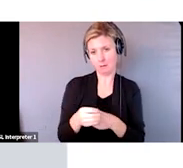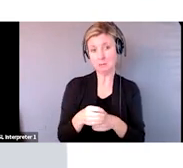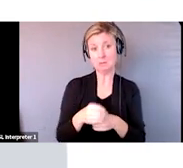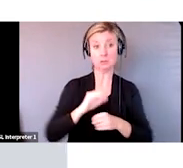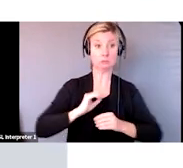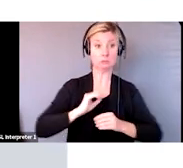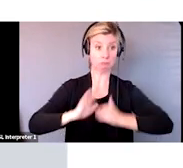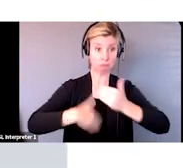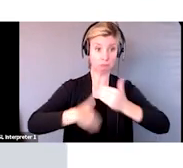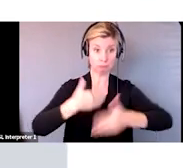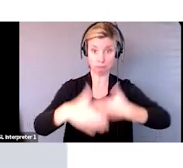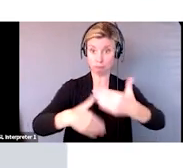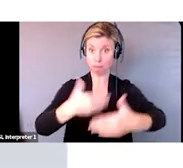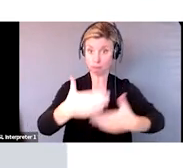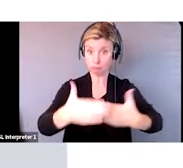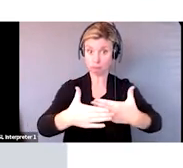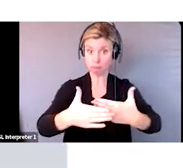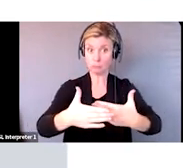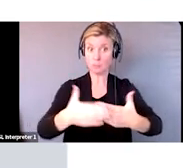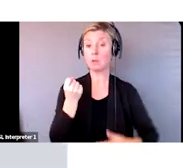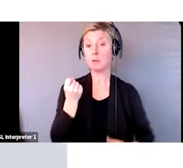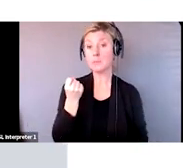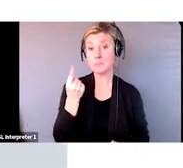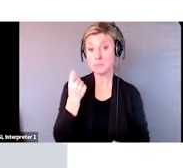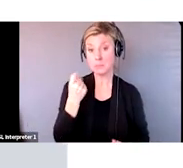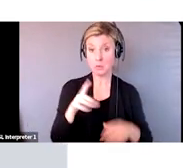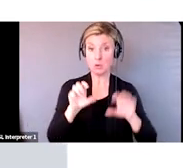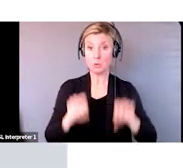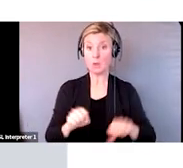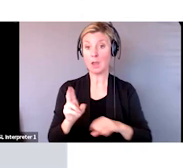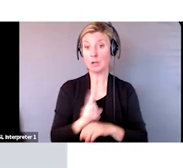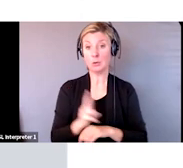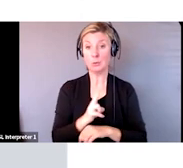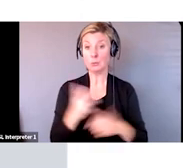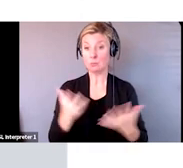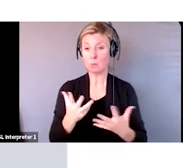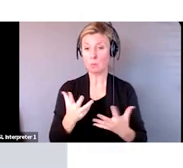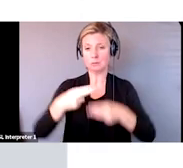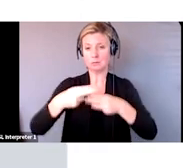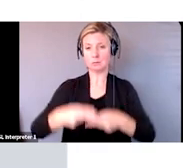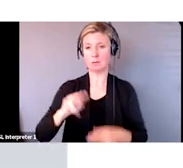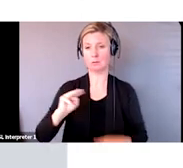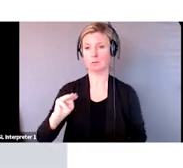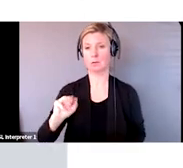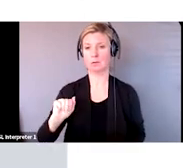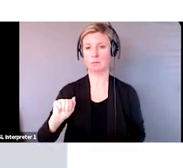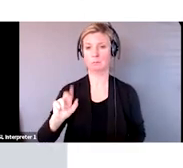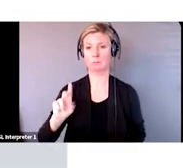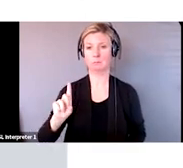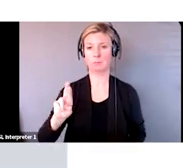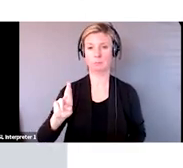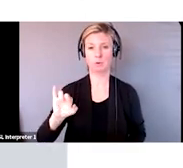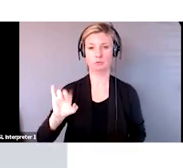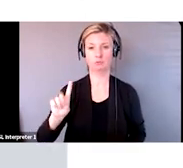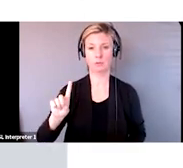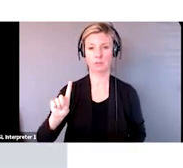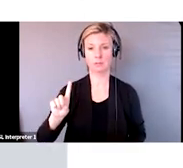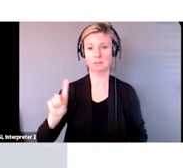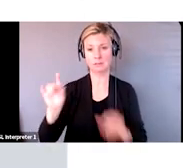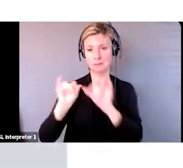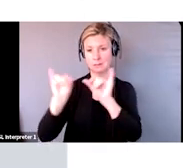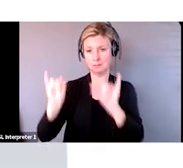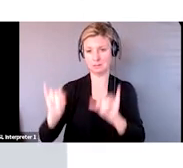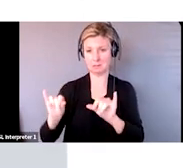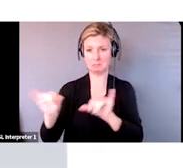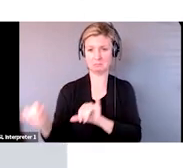you have the option to use the Madrid system. Now, the Madrid system in trademarks is analogous to the